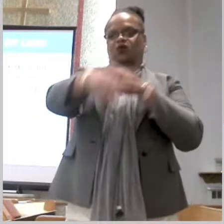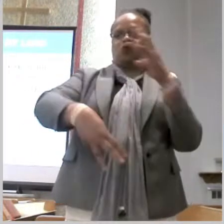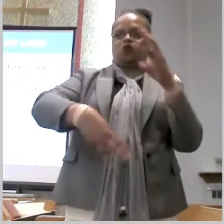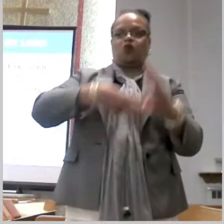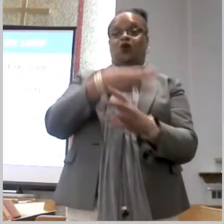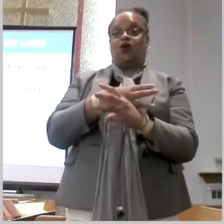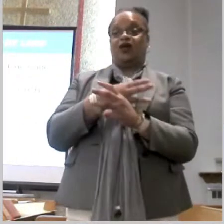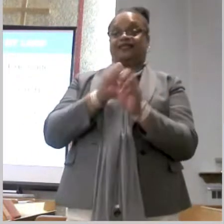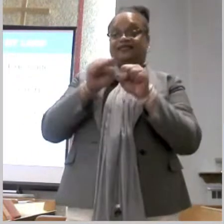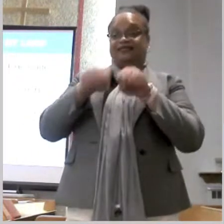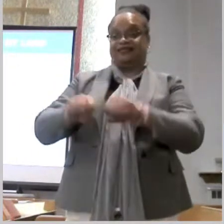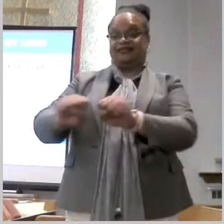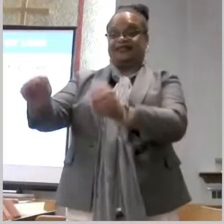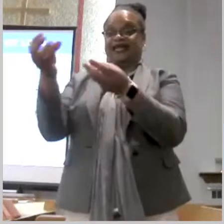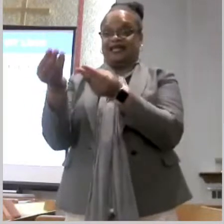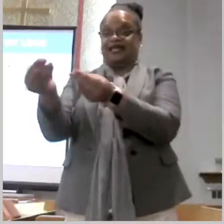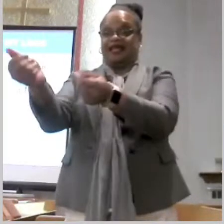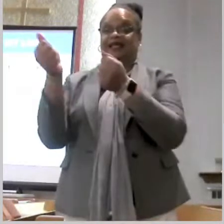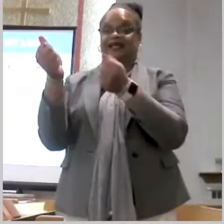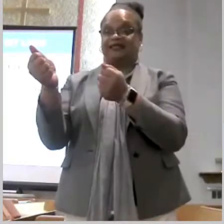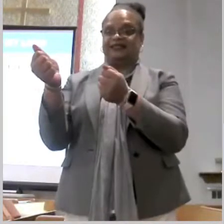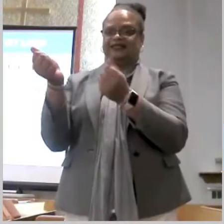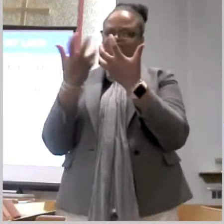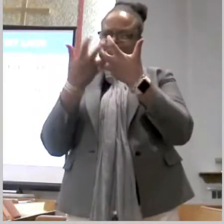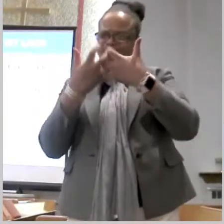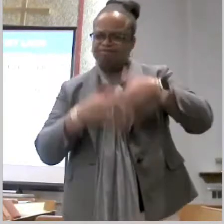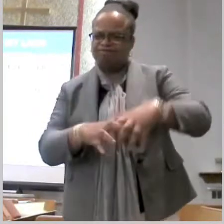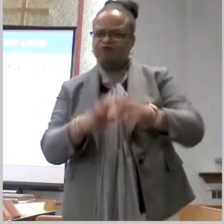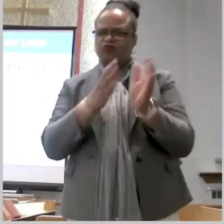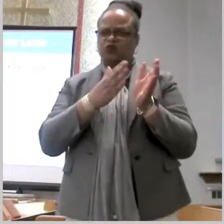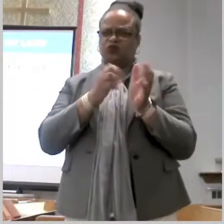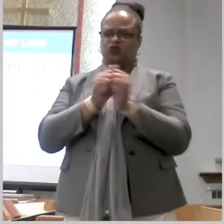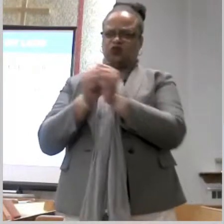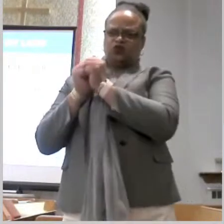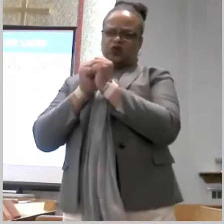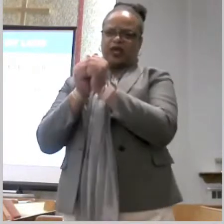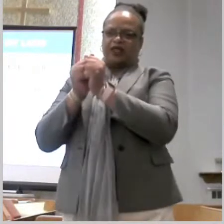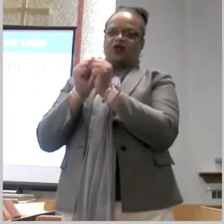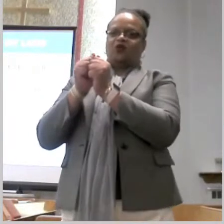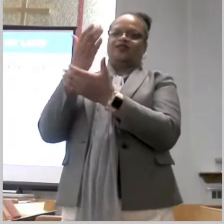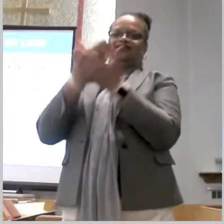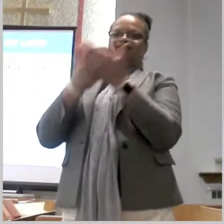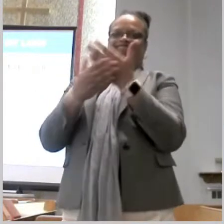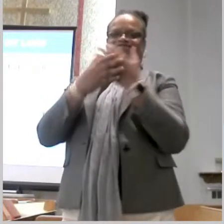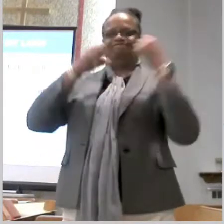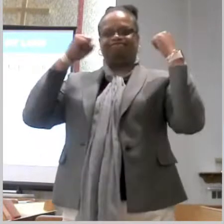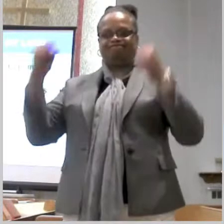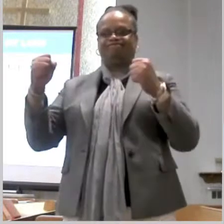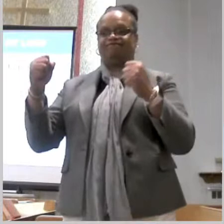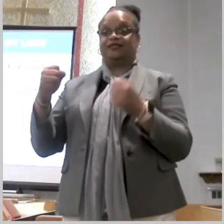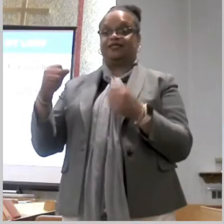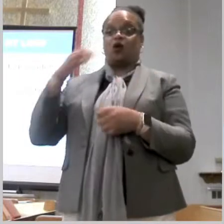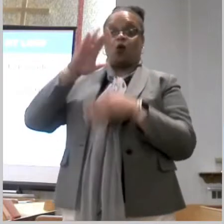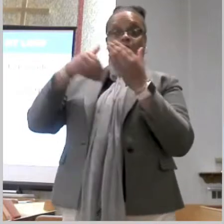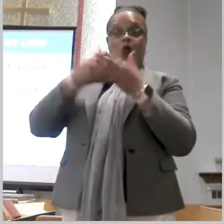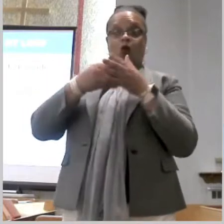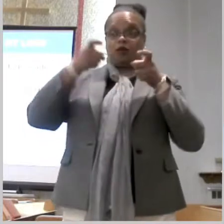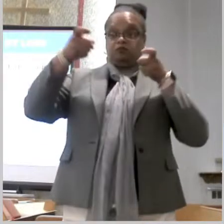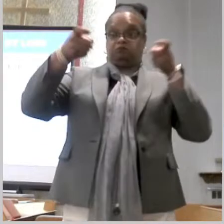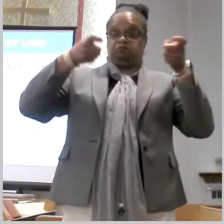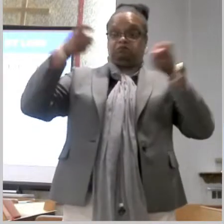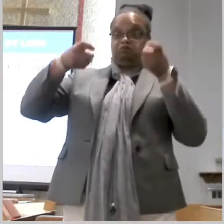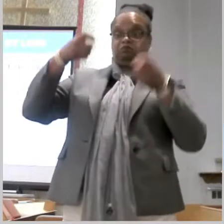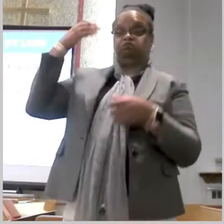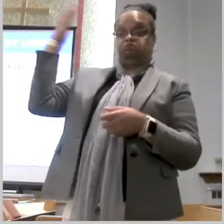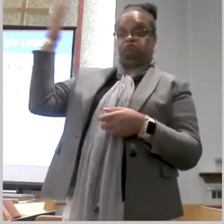the world, He made the sea and land, fashioned them together with His mighty hand. Under His control, they